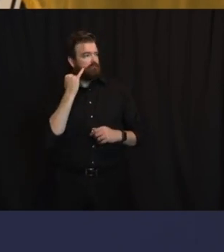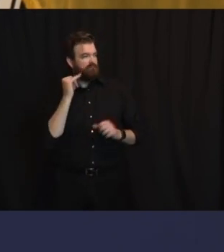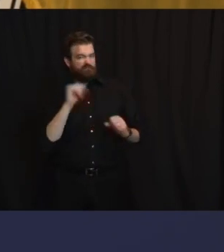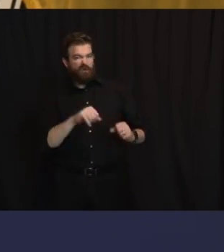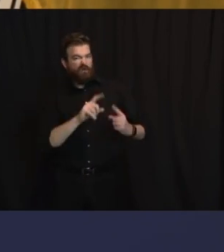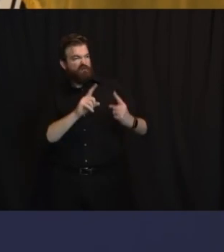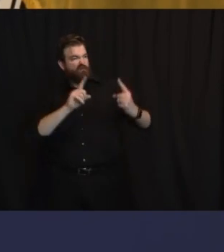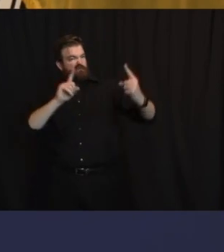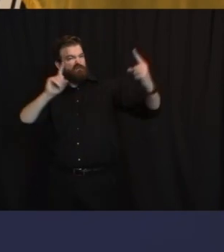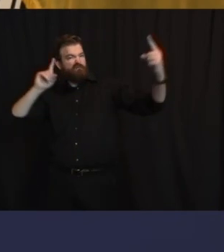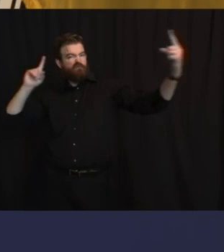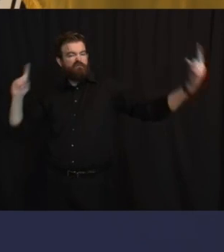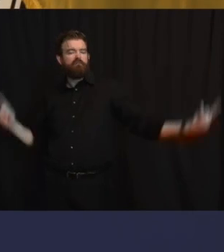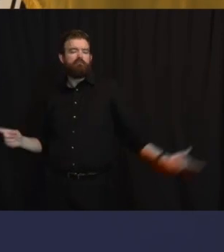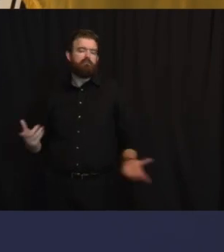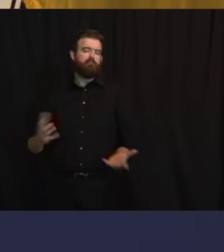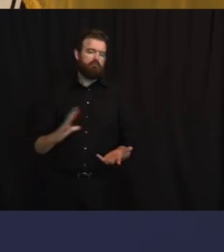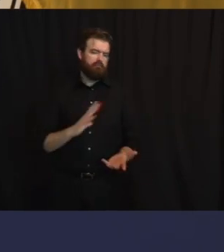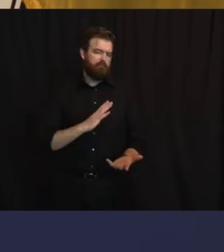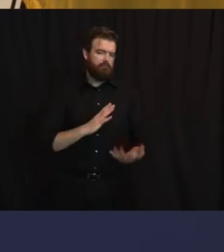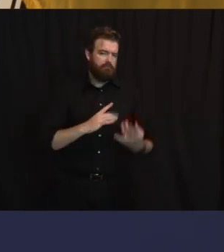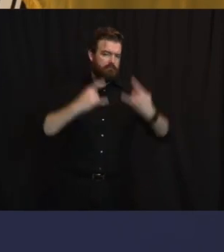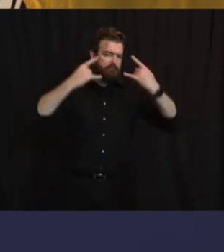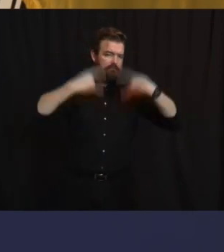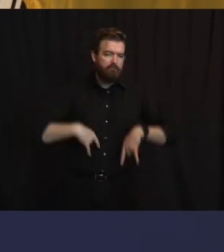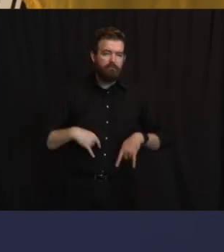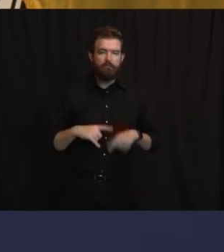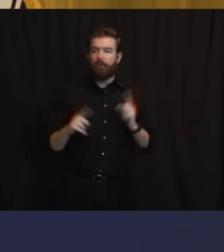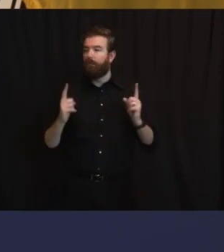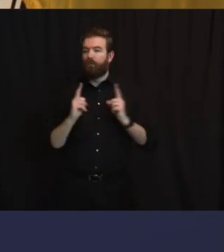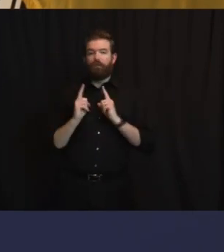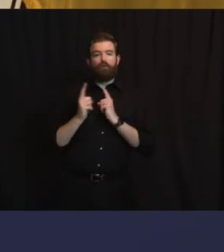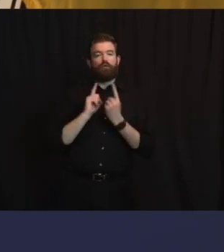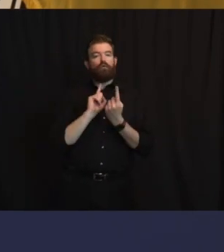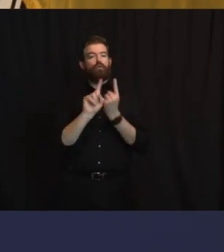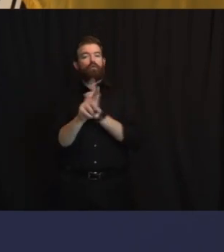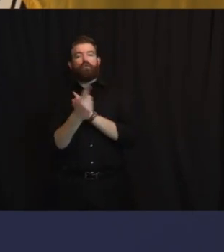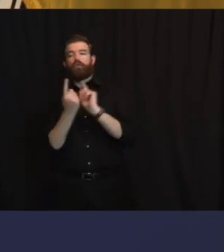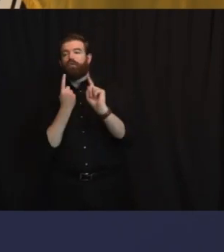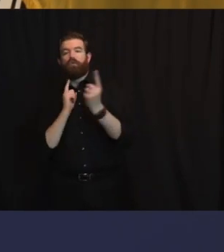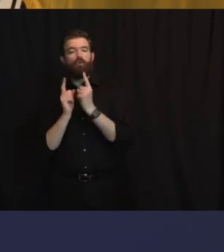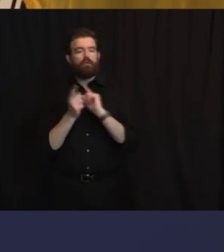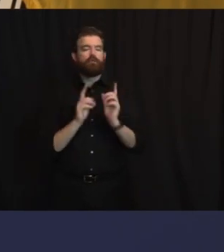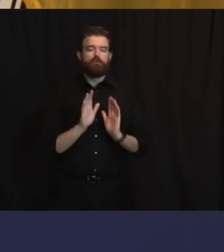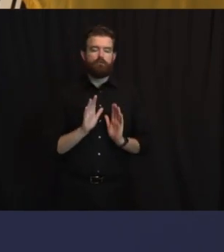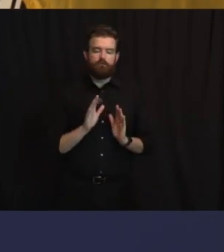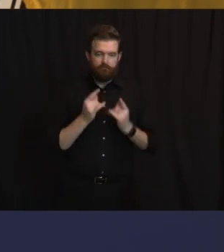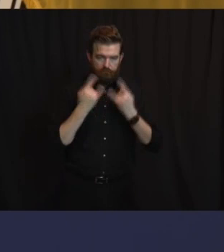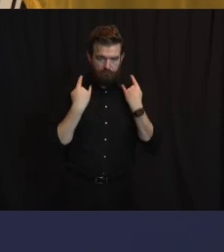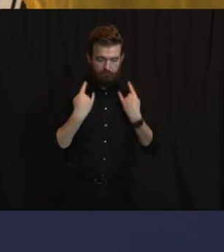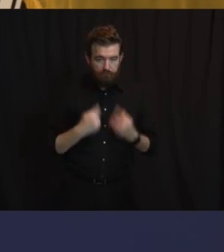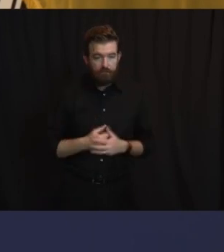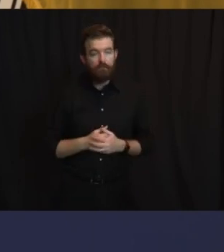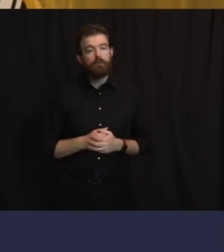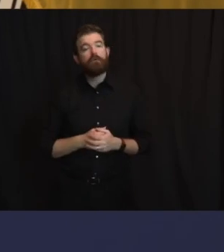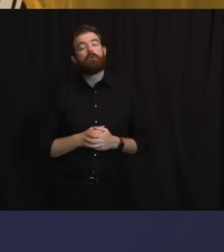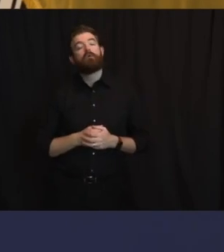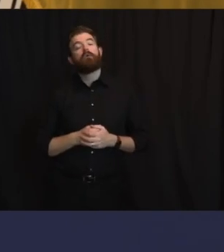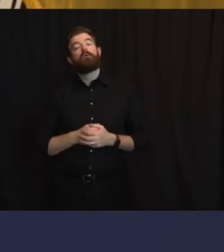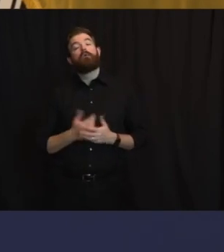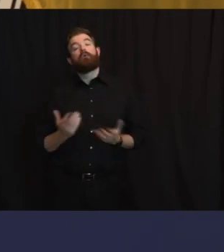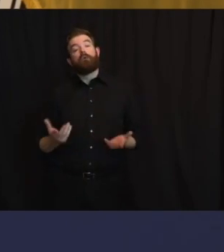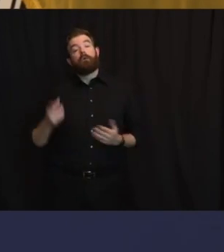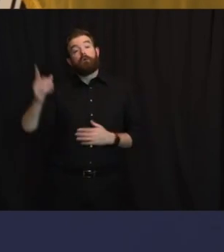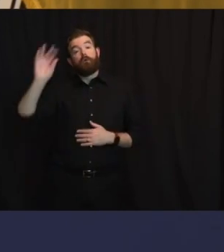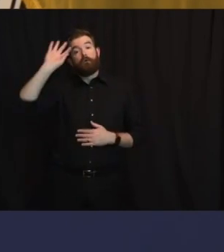The only wrinkle between what we've been saying from day one, and as I understood the Fed saying yesterday, is they've added that you need to be